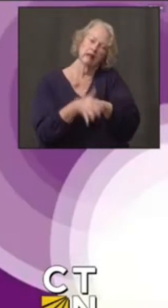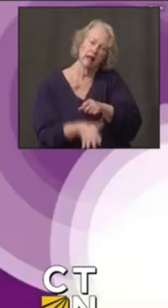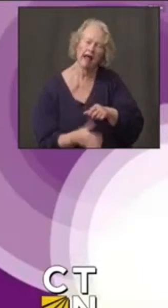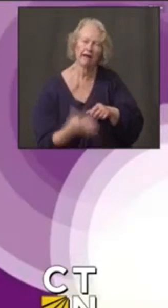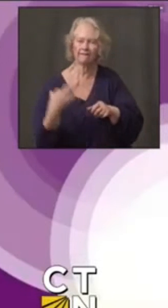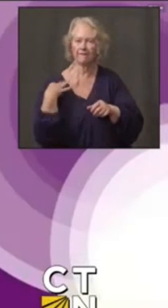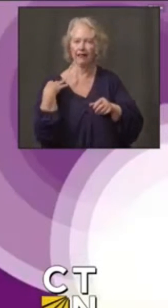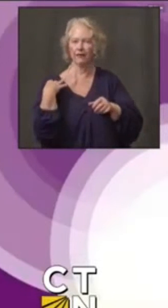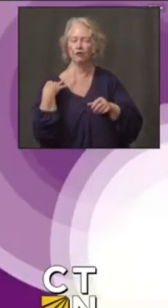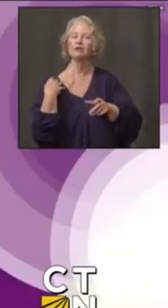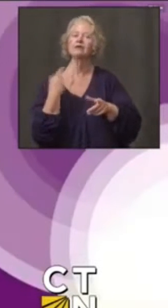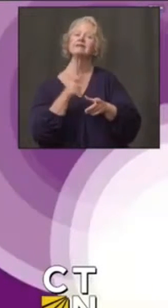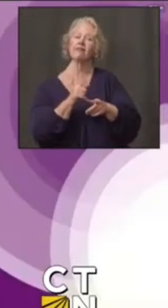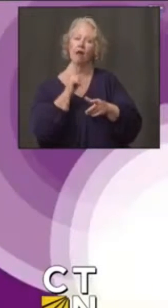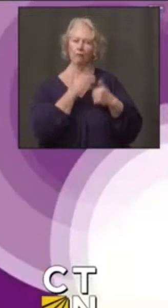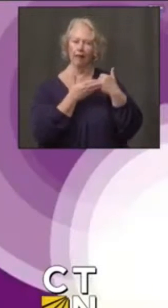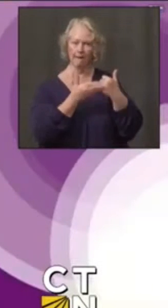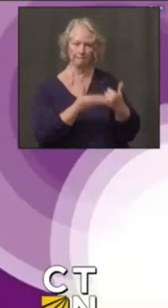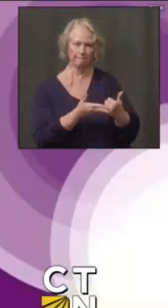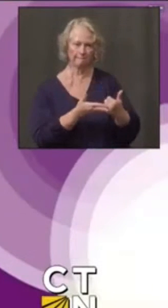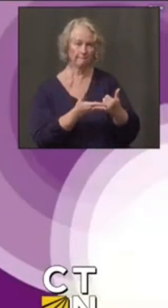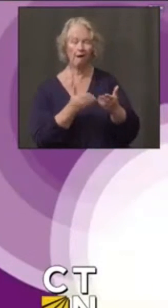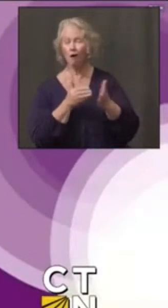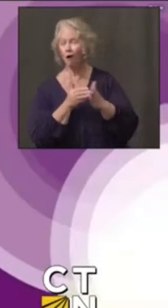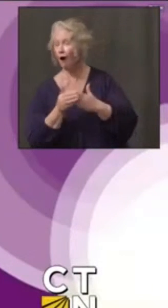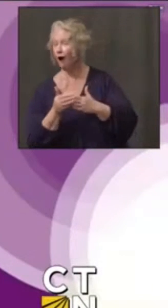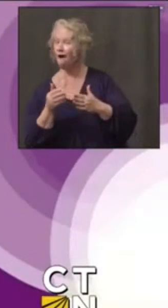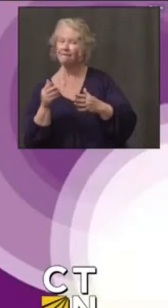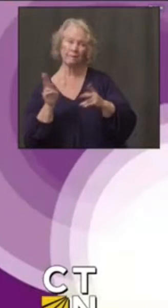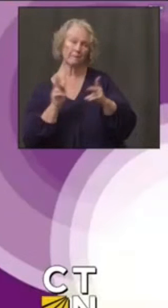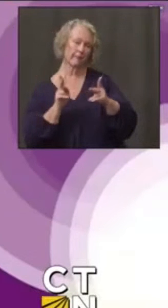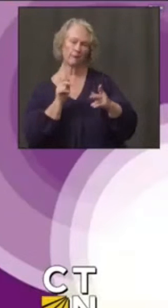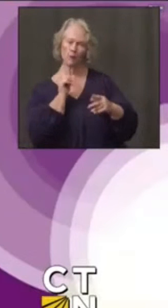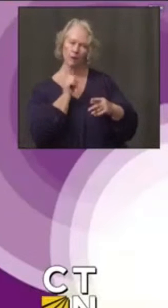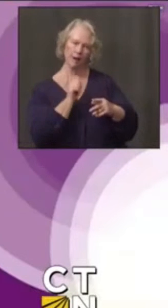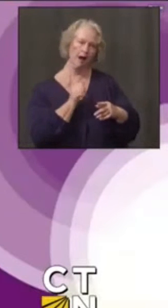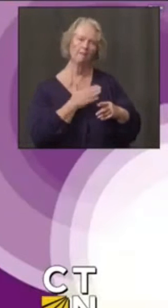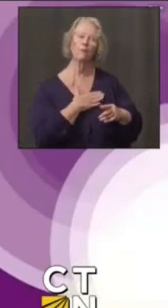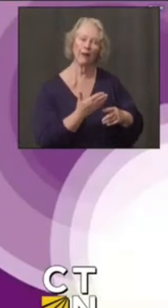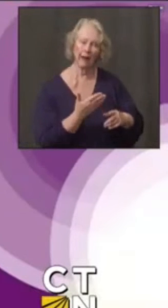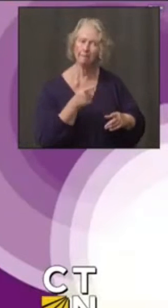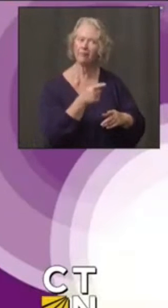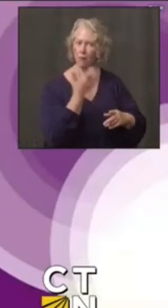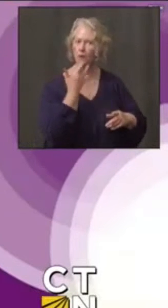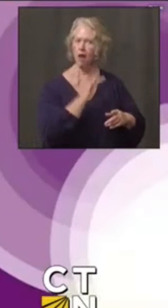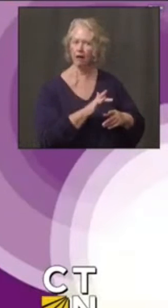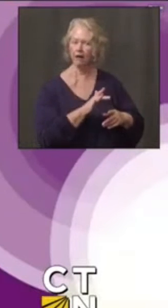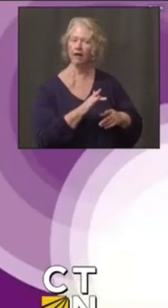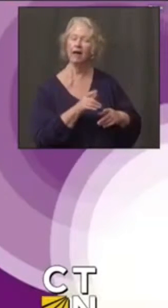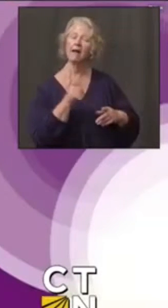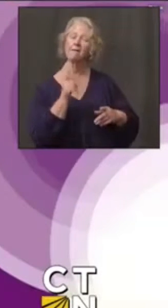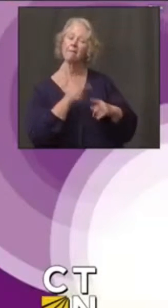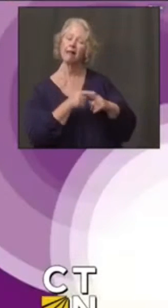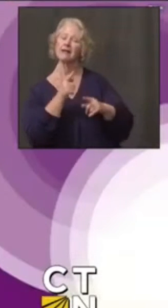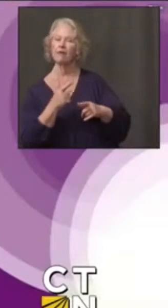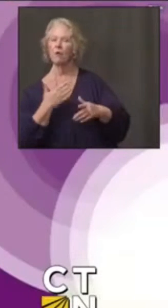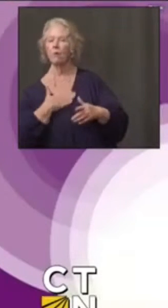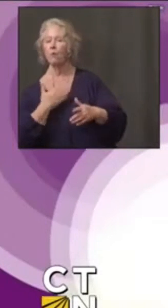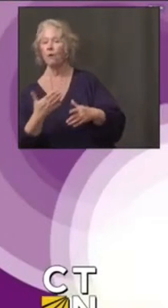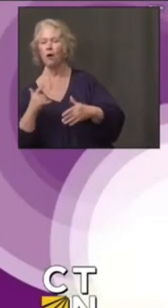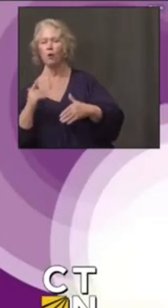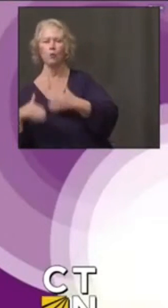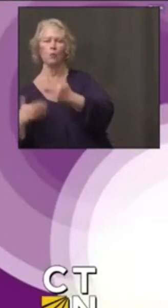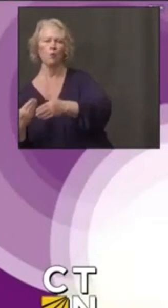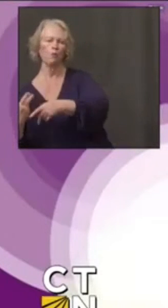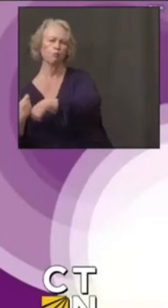normal circumstances, you wouldn't have that many people available. And they've already started production. In series, once they've gotten through this part,